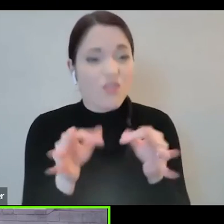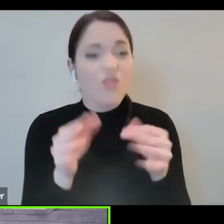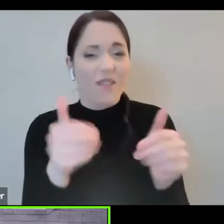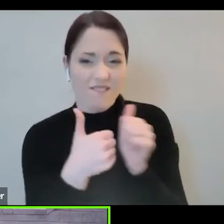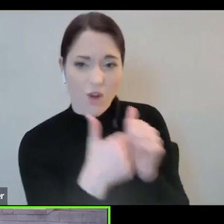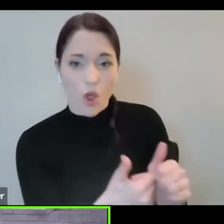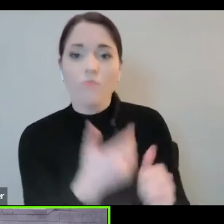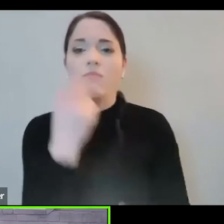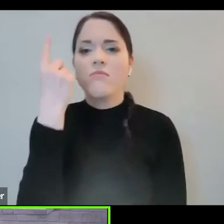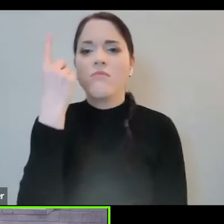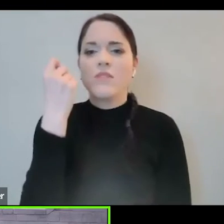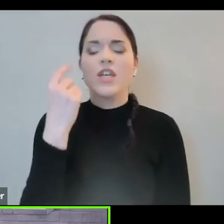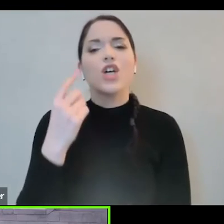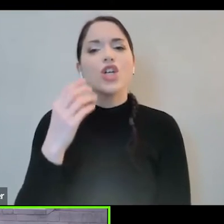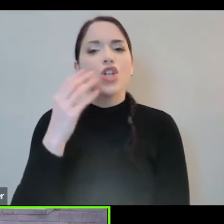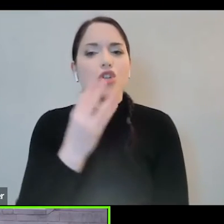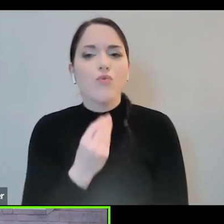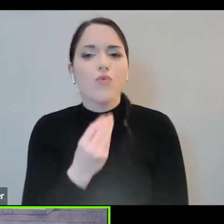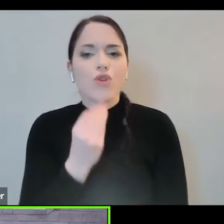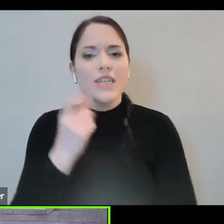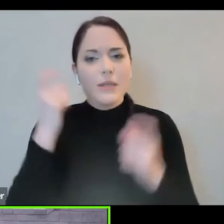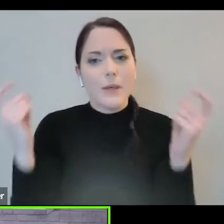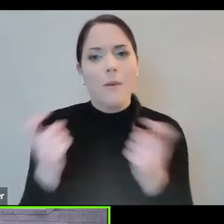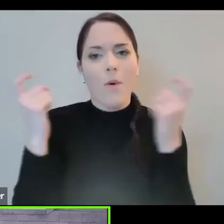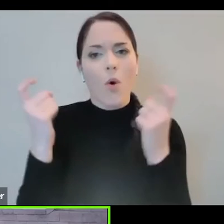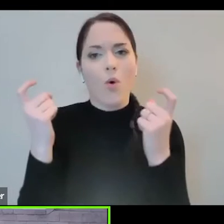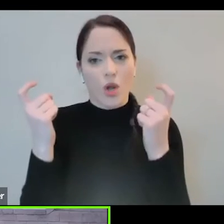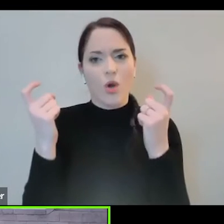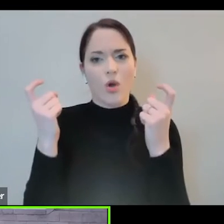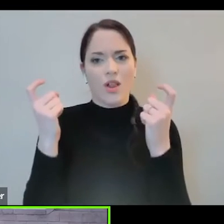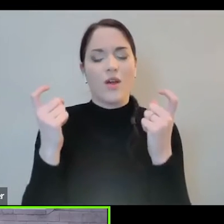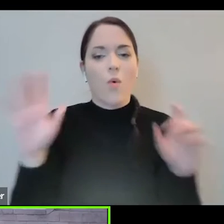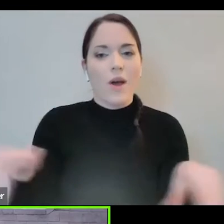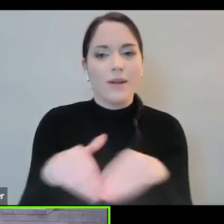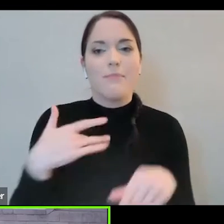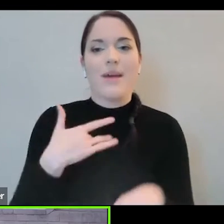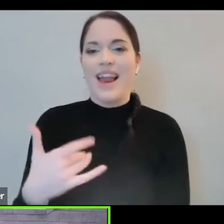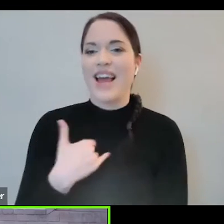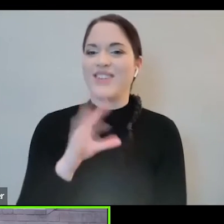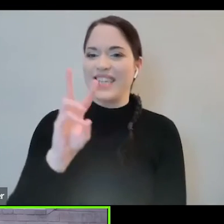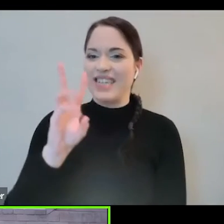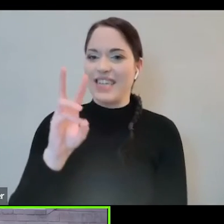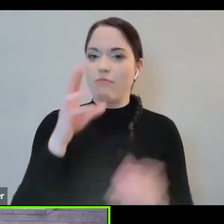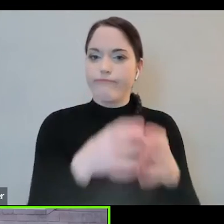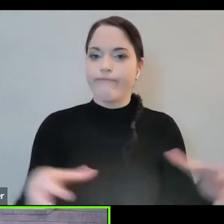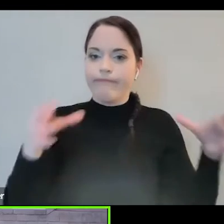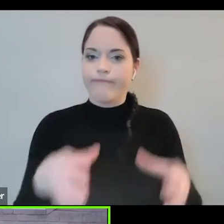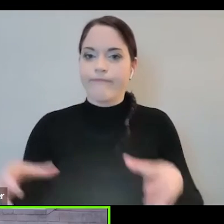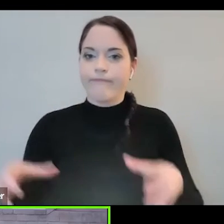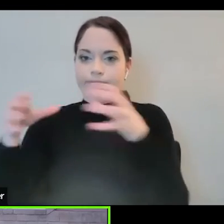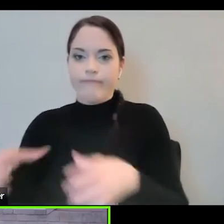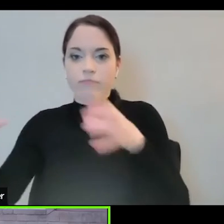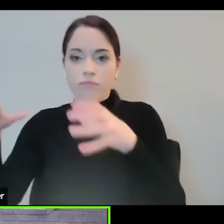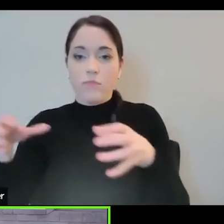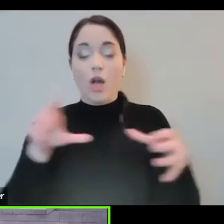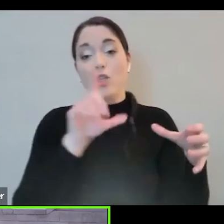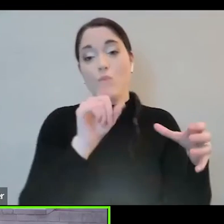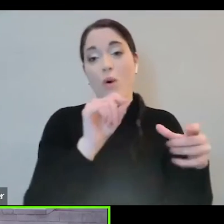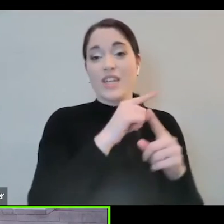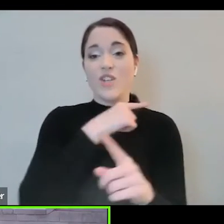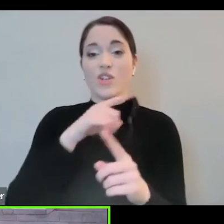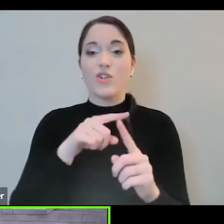weddings, there were 6 stone water jars on hand, each one holding between 20 and 30